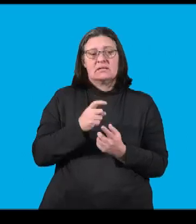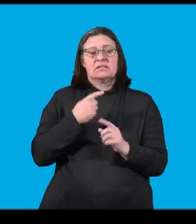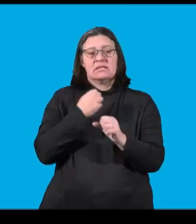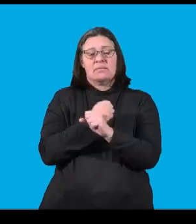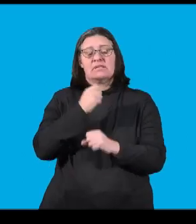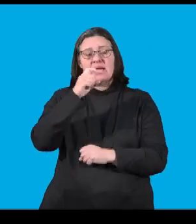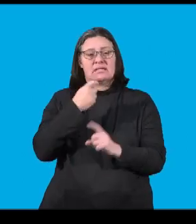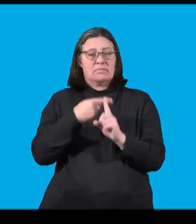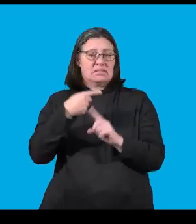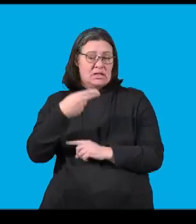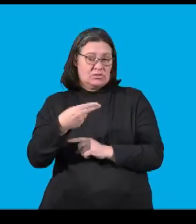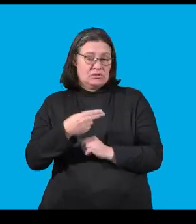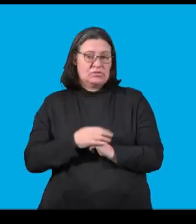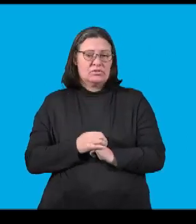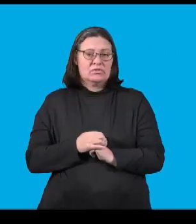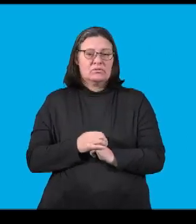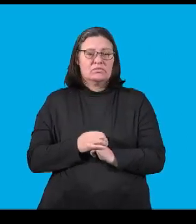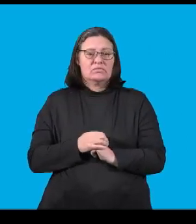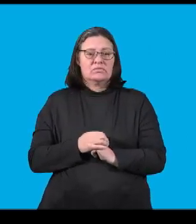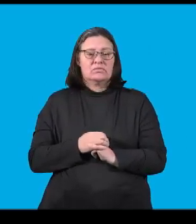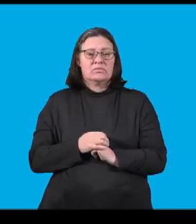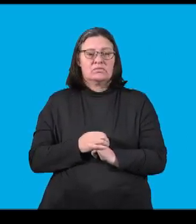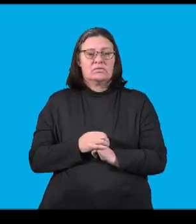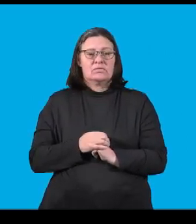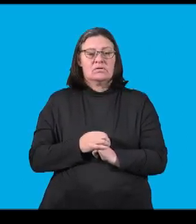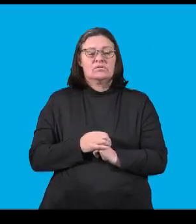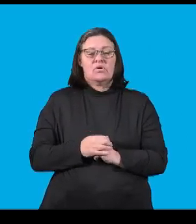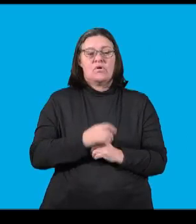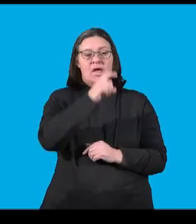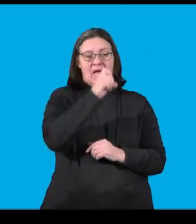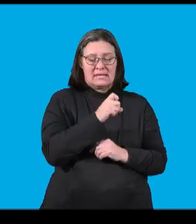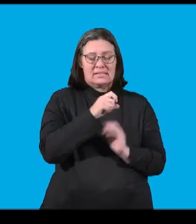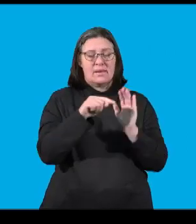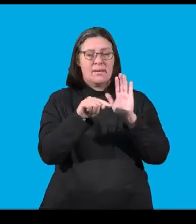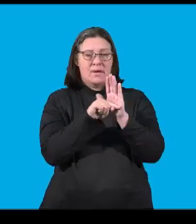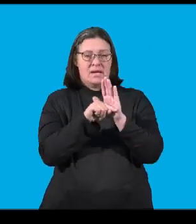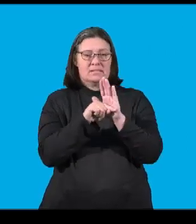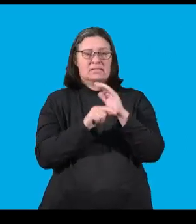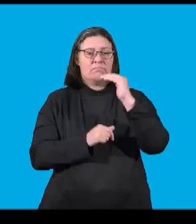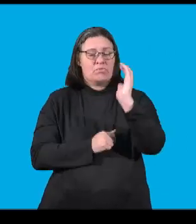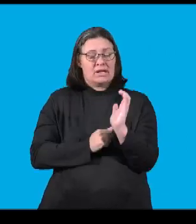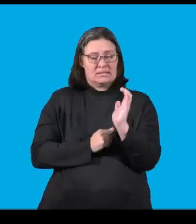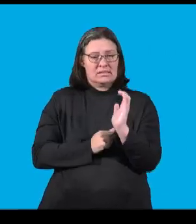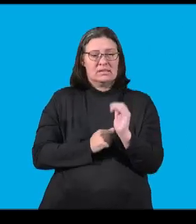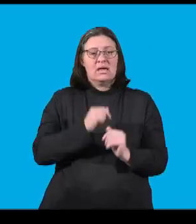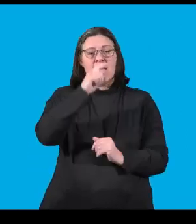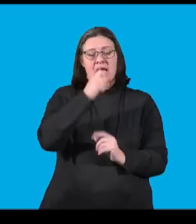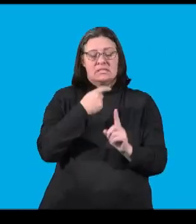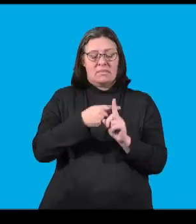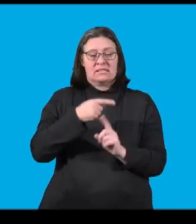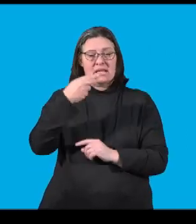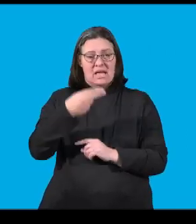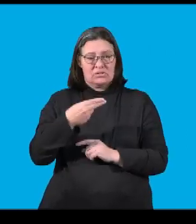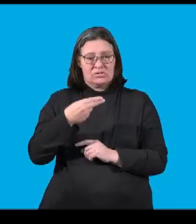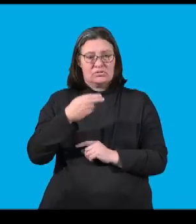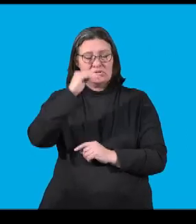plus h. We multiply through, so we get x minus, in brackets, x plus h.